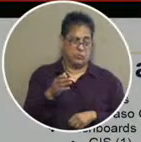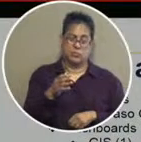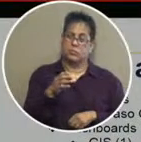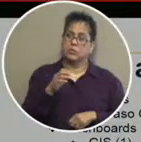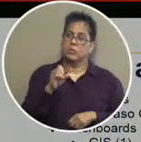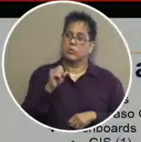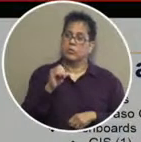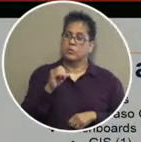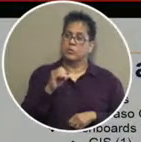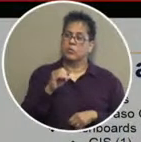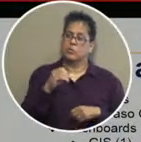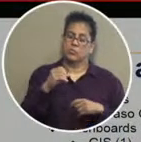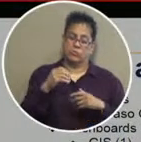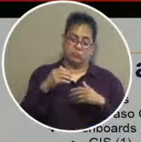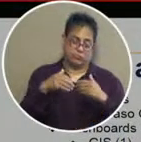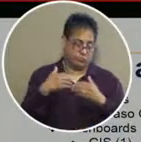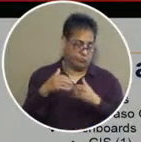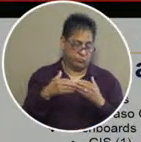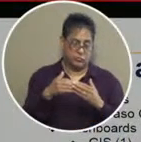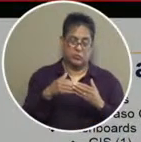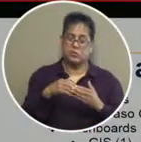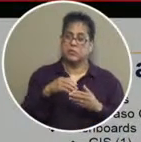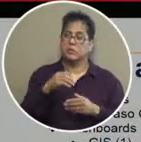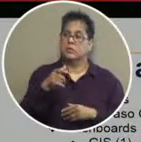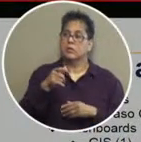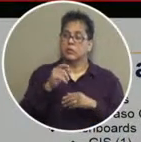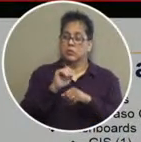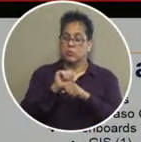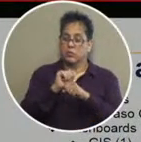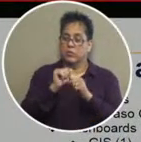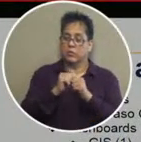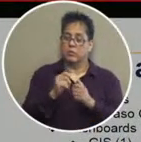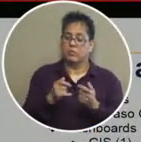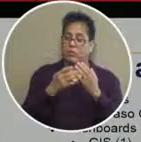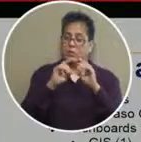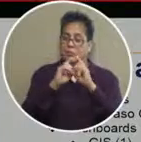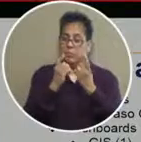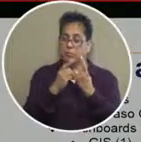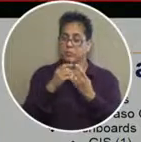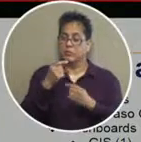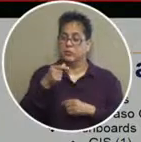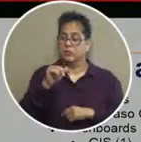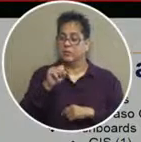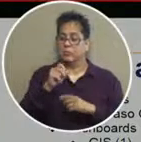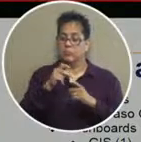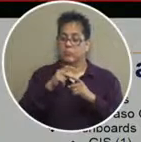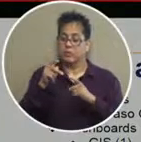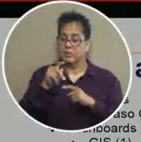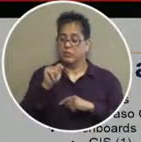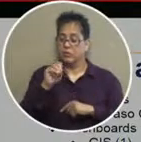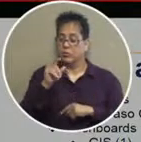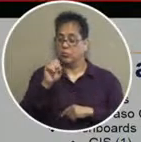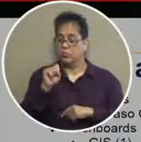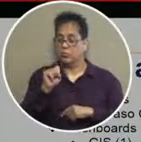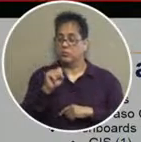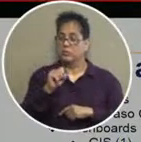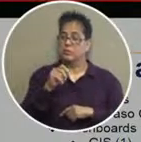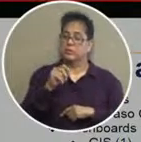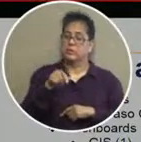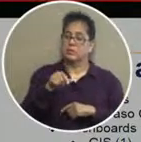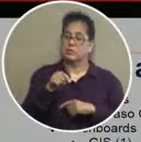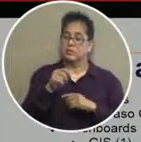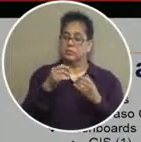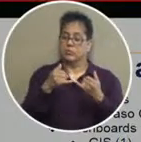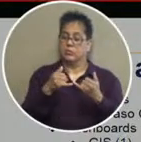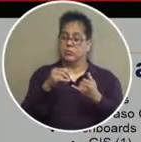So in terms of dashboards, we are working with Chief Red and his team over at the fire department, as well as the GIS division, on tools they have developed to track the current